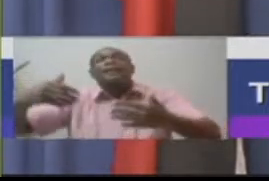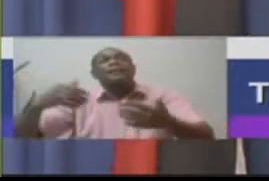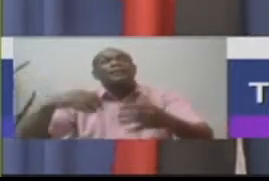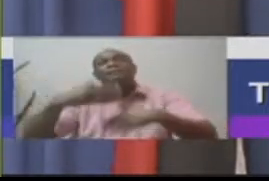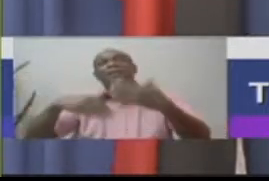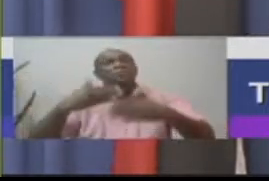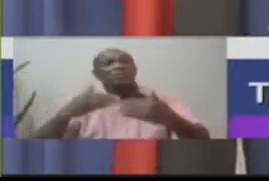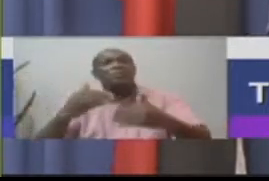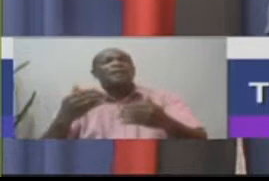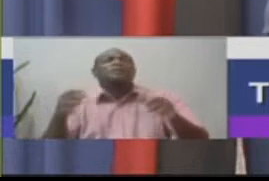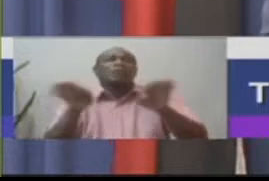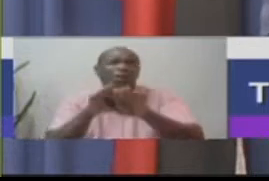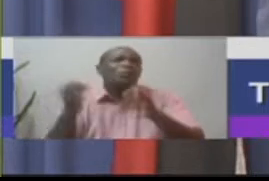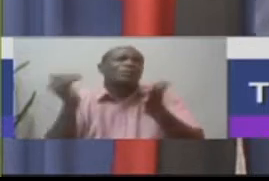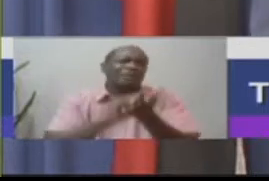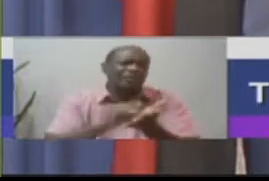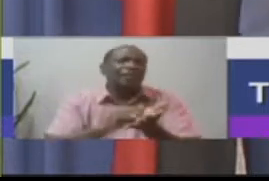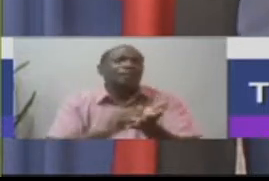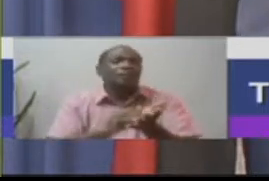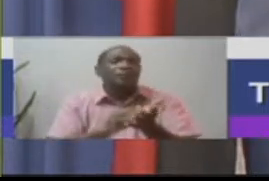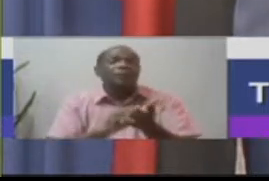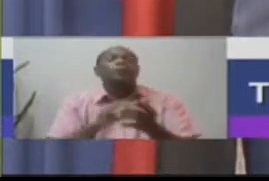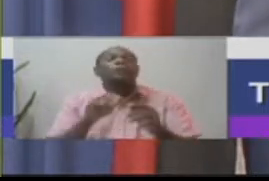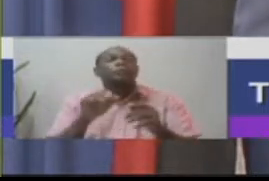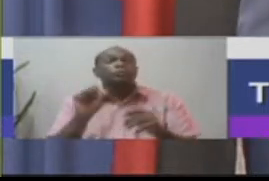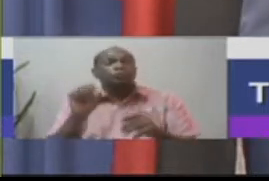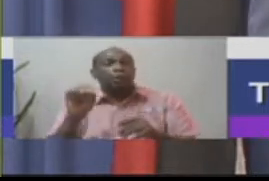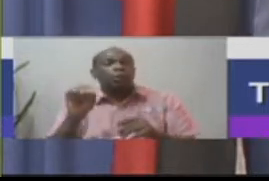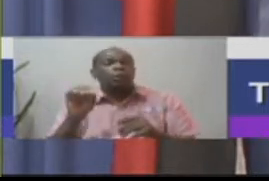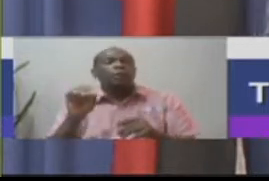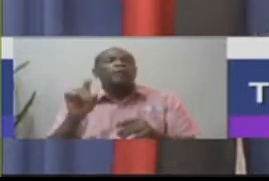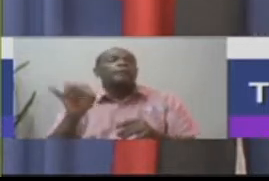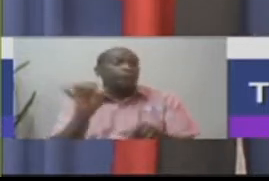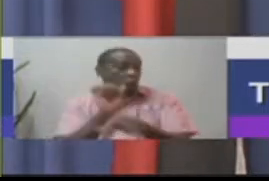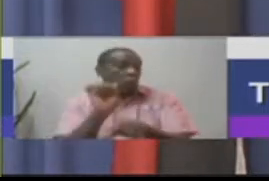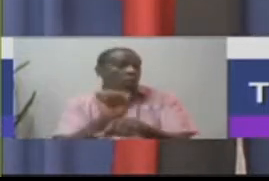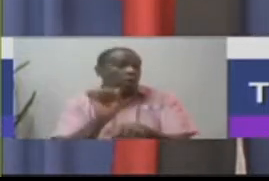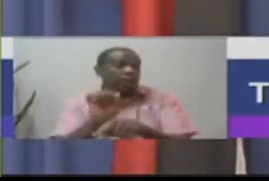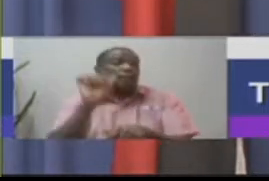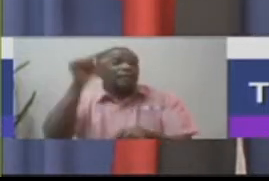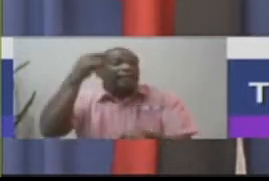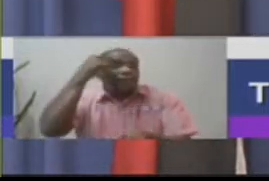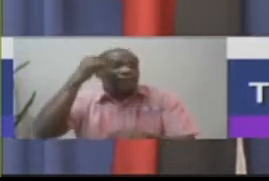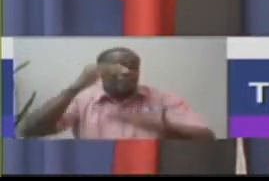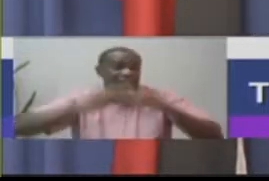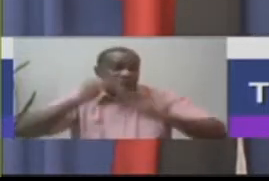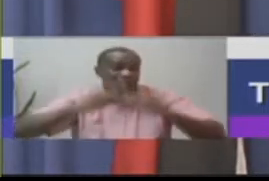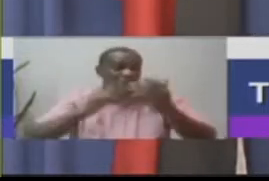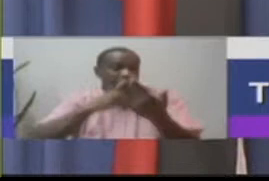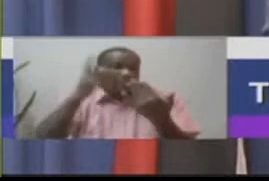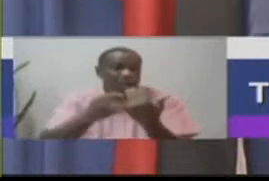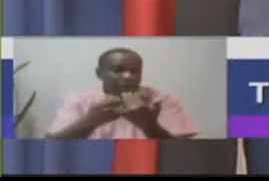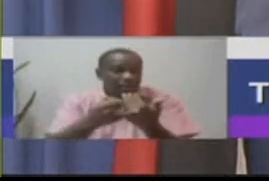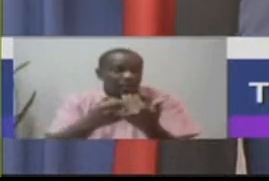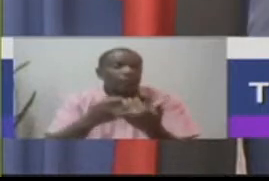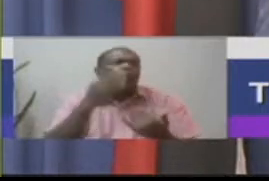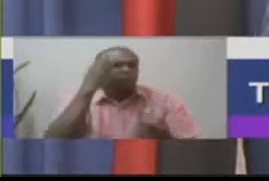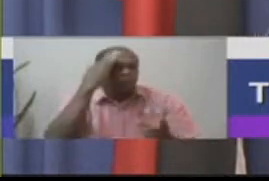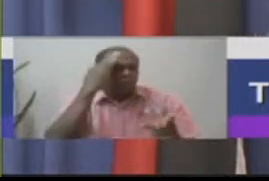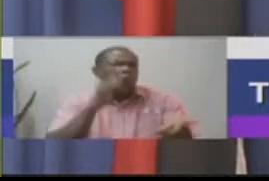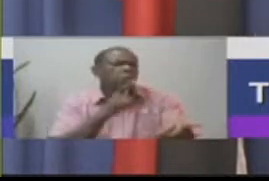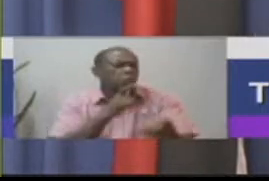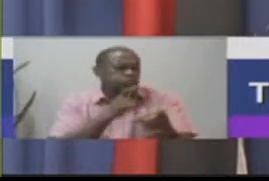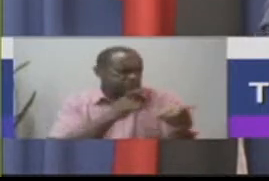that on the 5th of July, those of you who are working on government projects, and you know who you are, you will